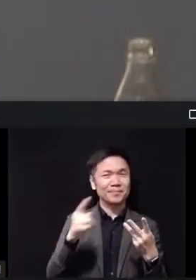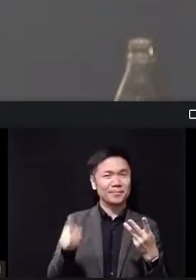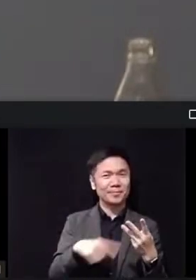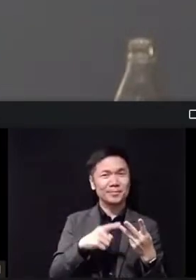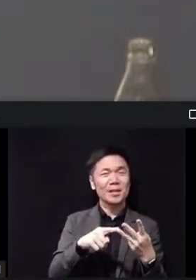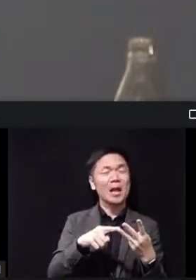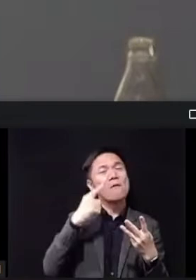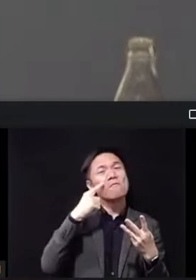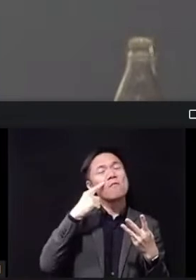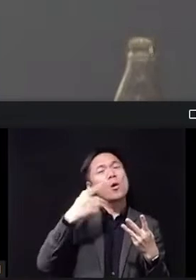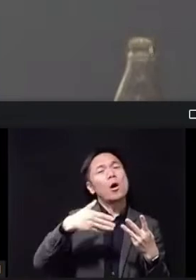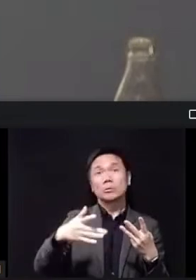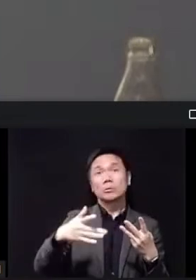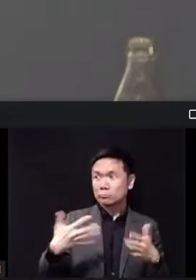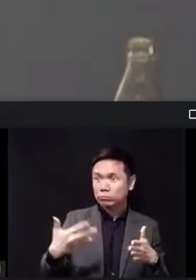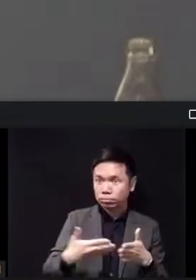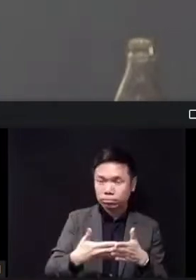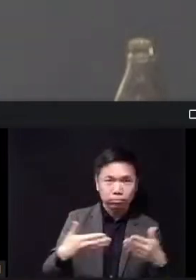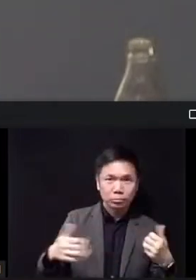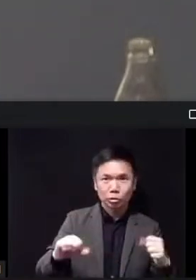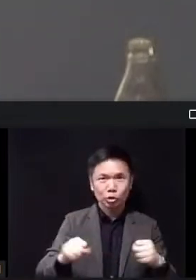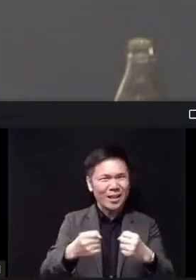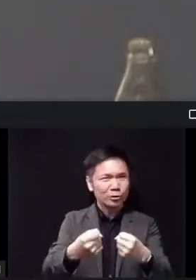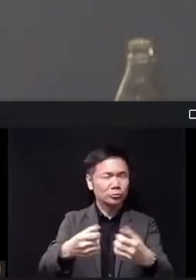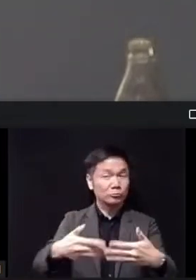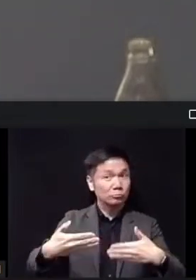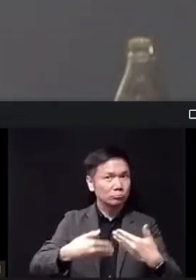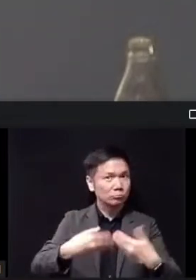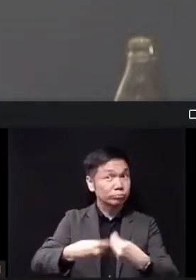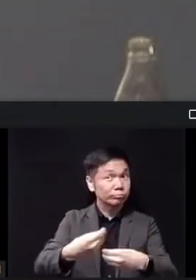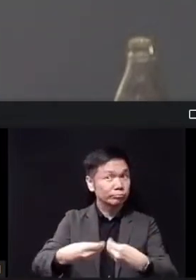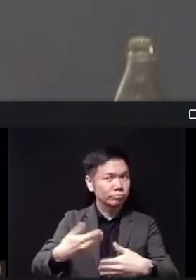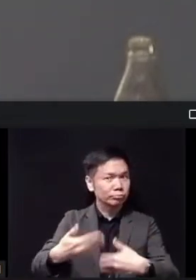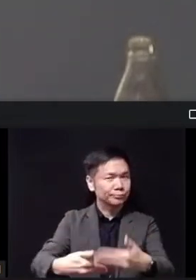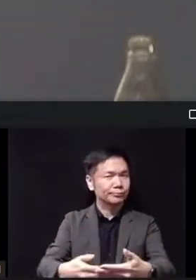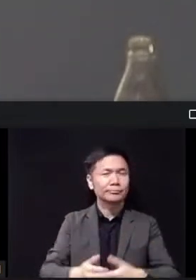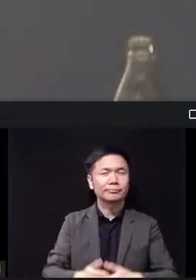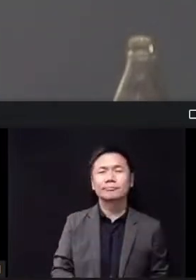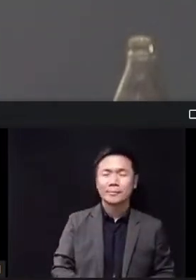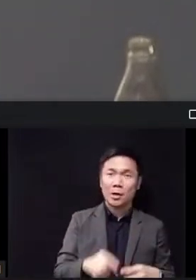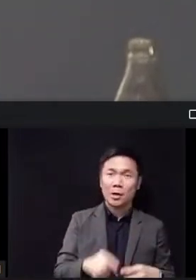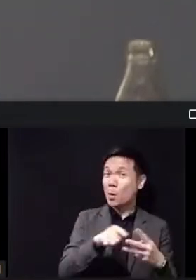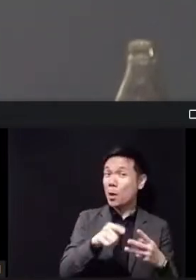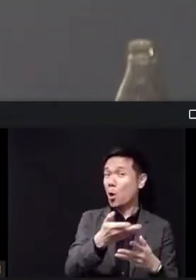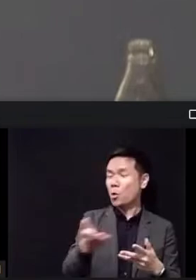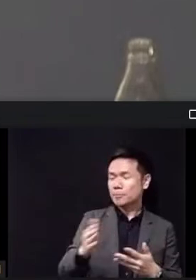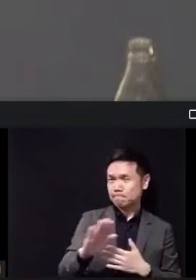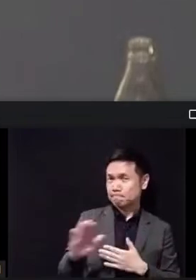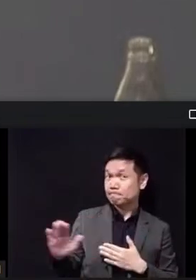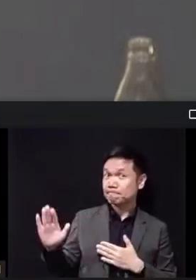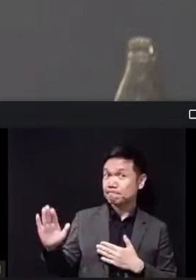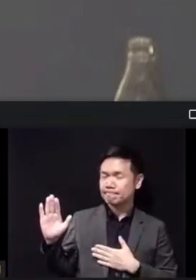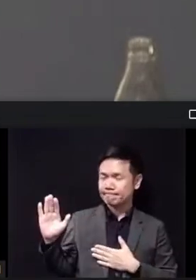and continuing challenges. We have reaffirmed our commitment to a